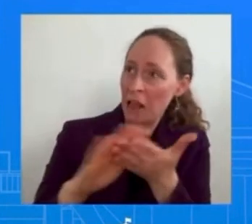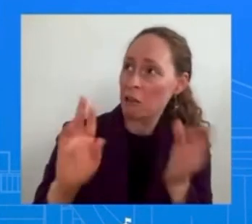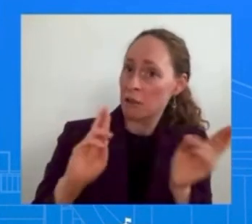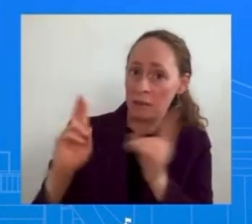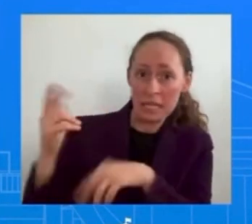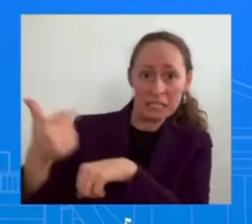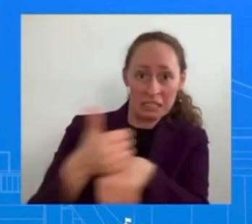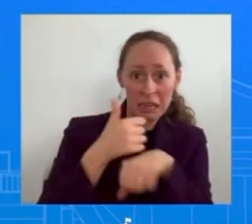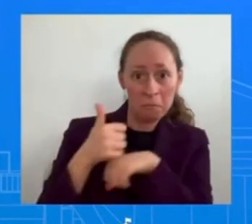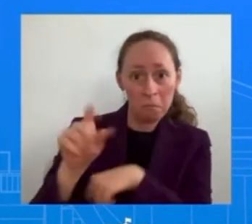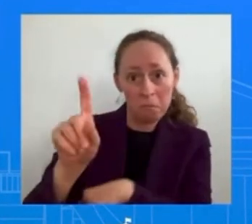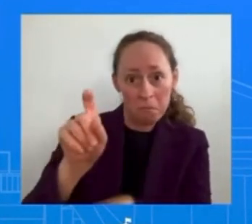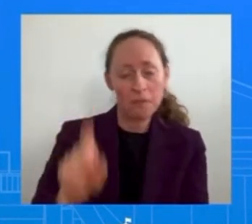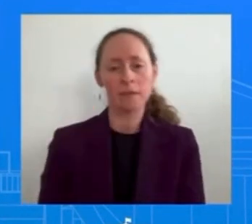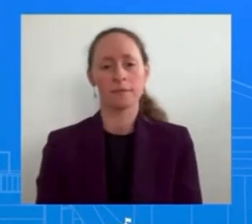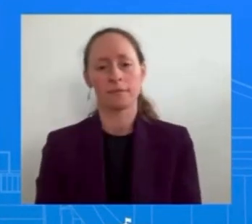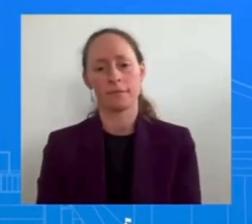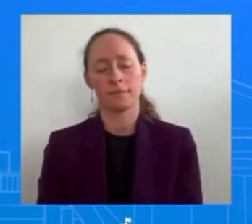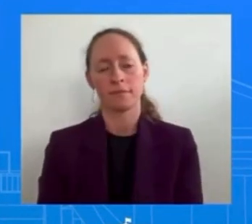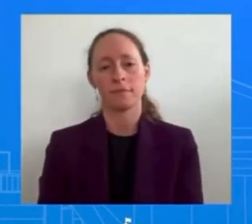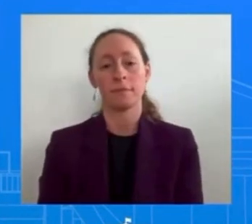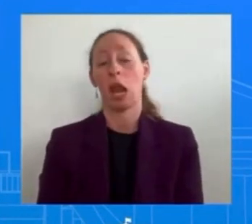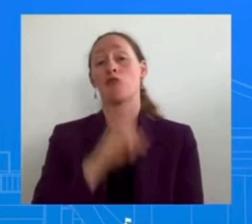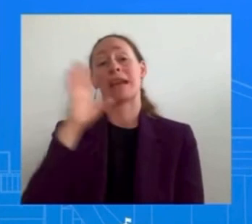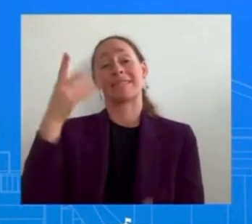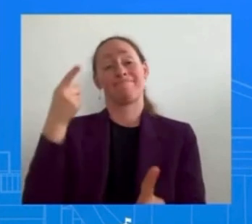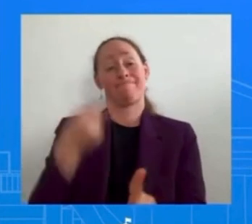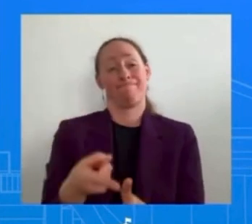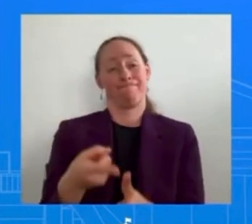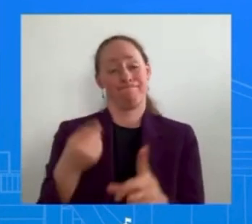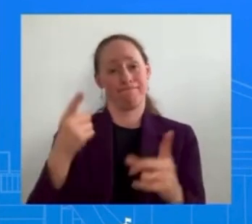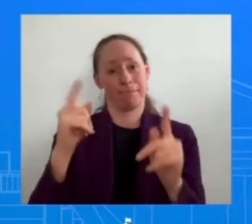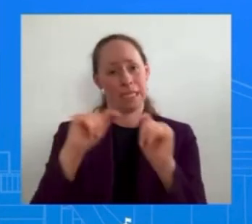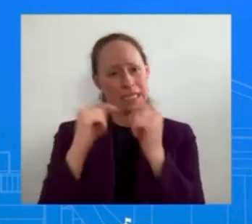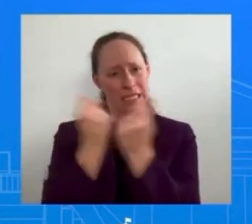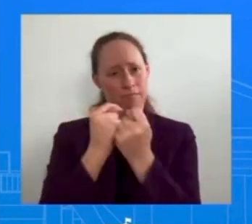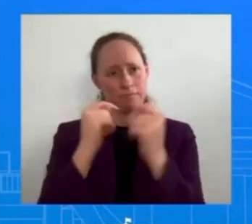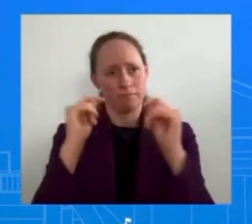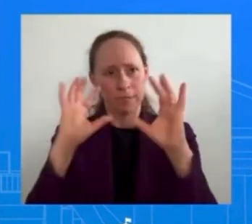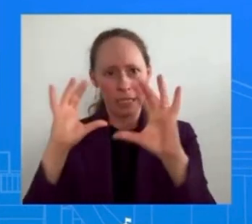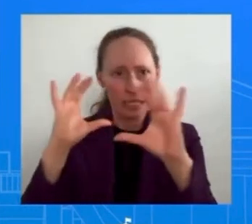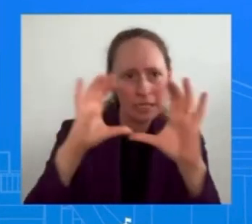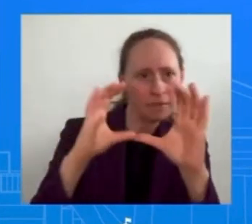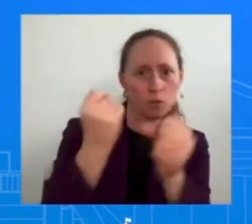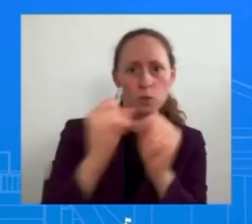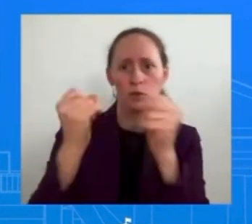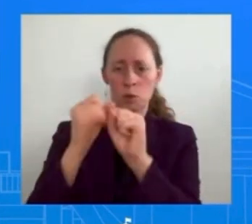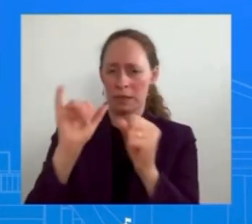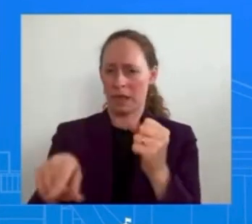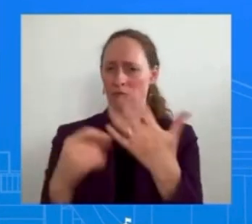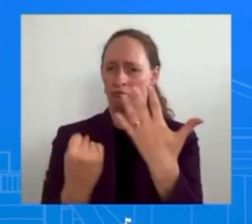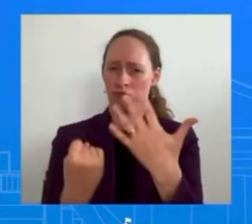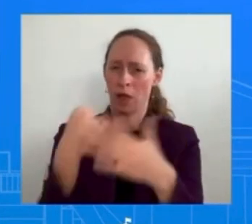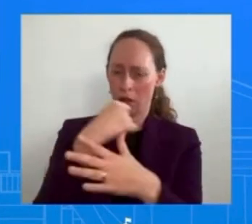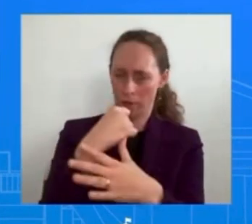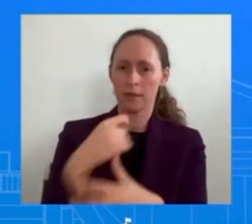their operations. And when I was just briefing the president and he spoke with the governor, he asked the governor if this was going to be an appropriate time, and the governor agreed.